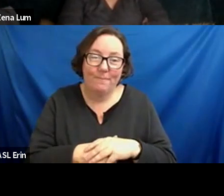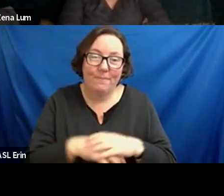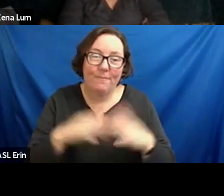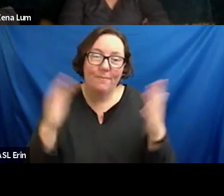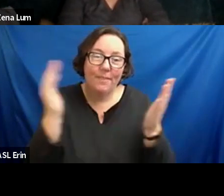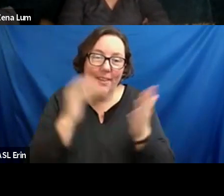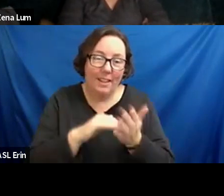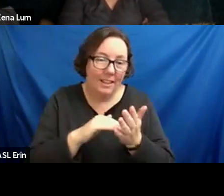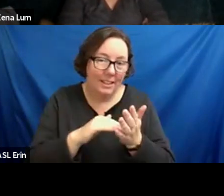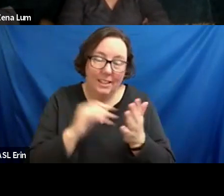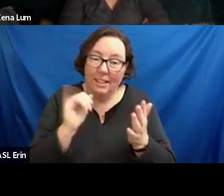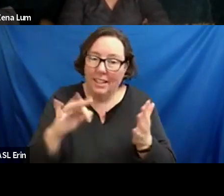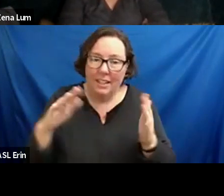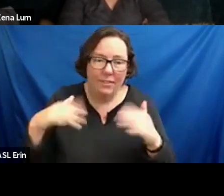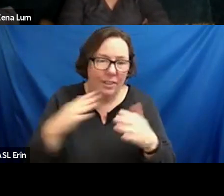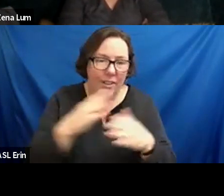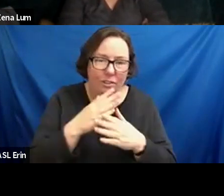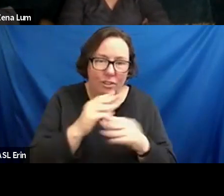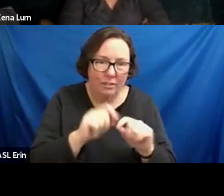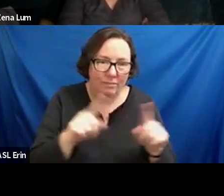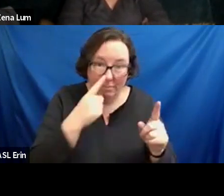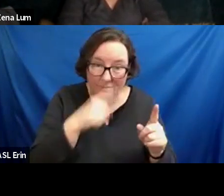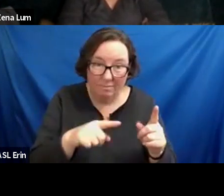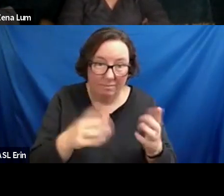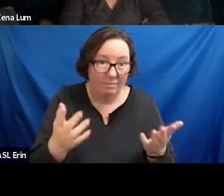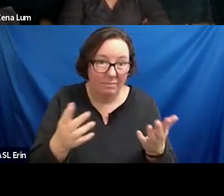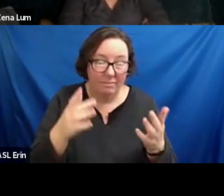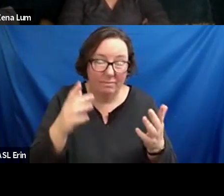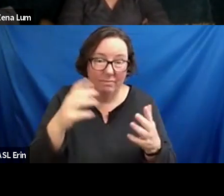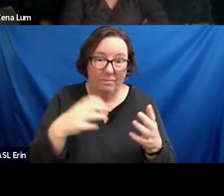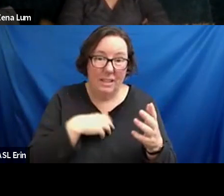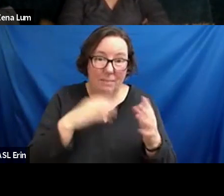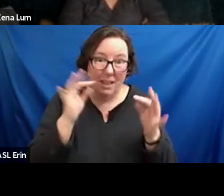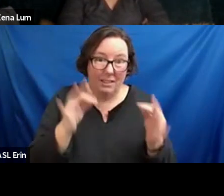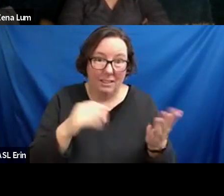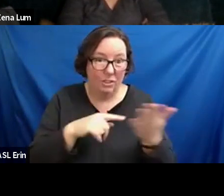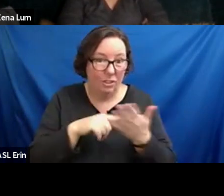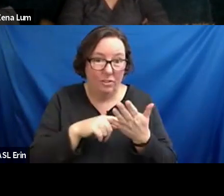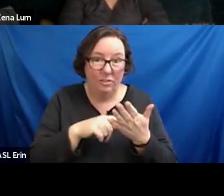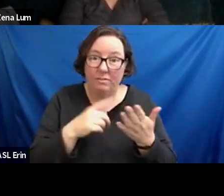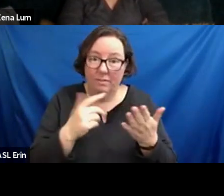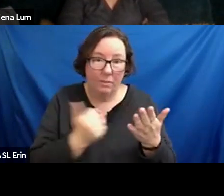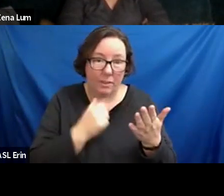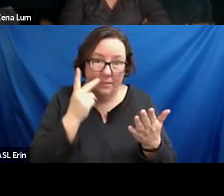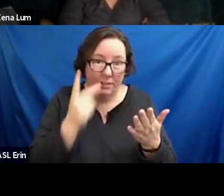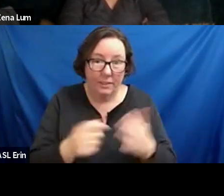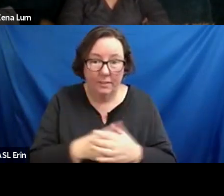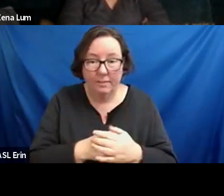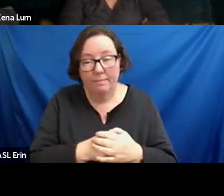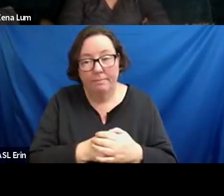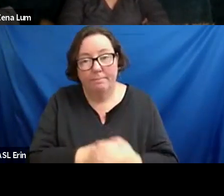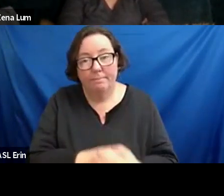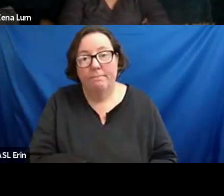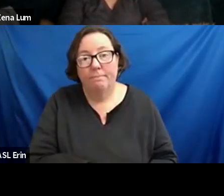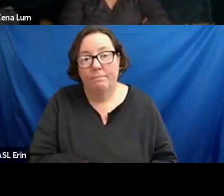Again, if that hasn't already been shared with us, I'd love to see, and I think it would be great for the task